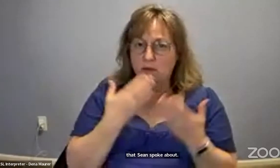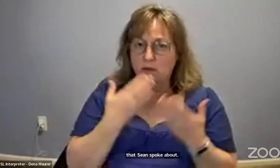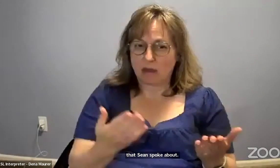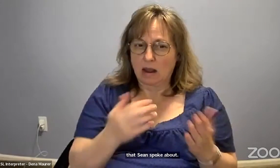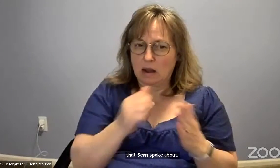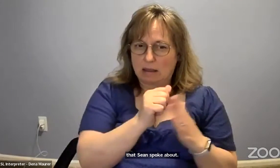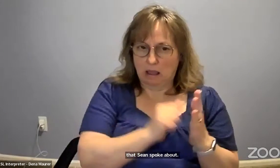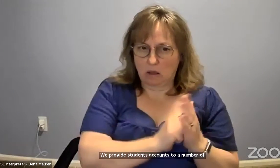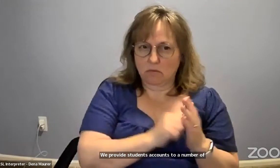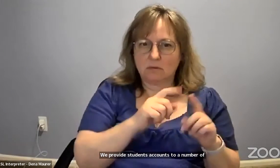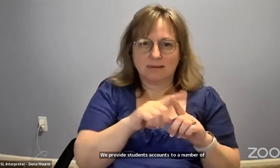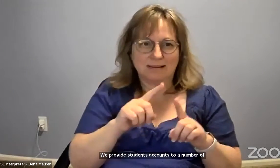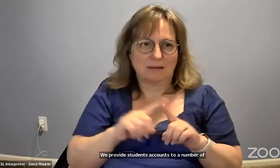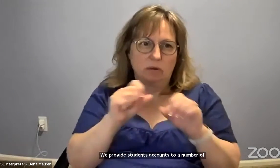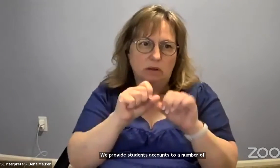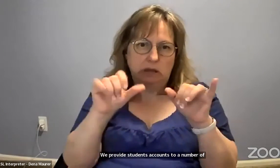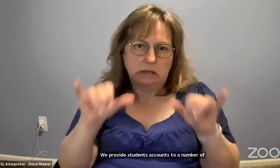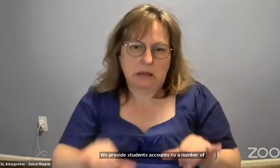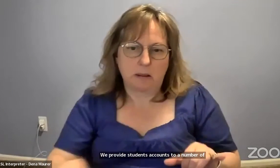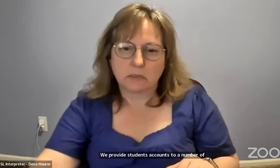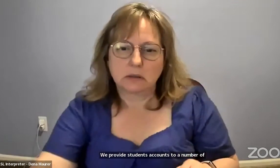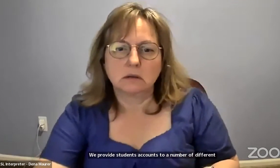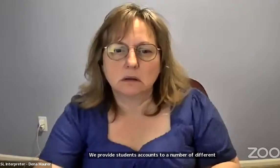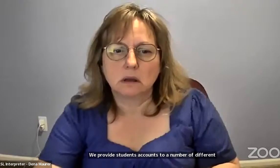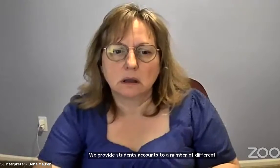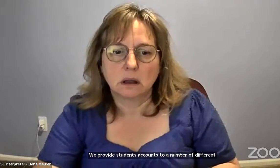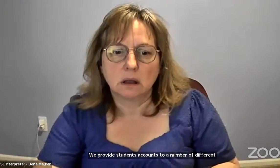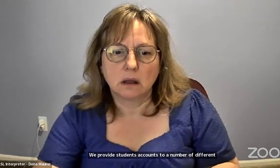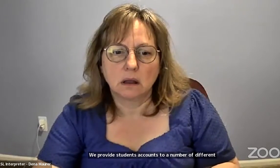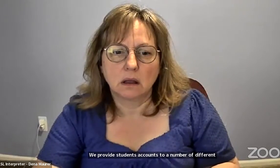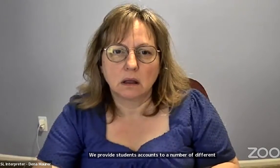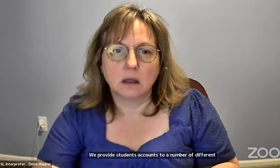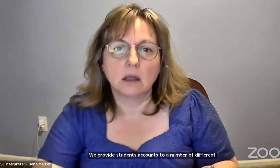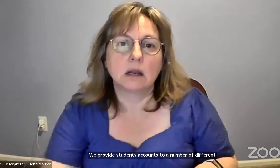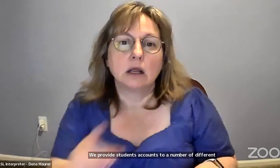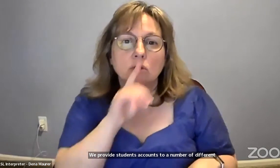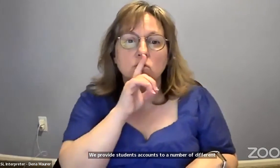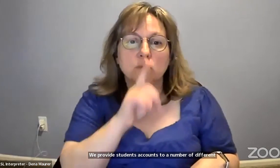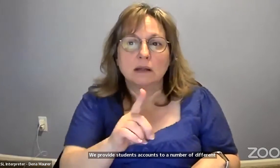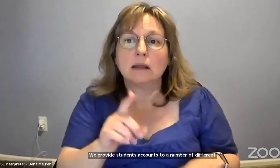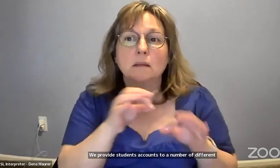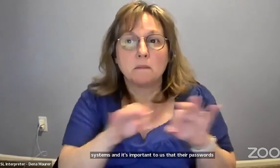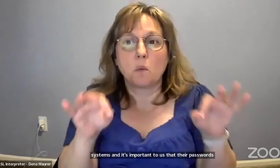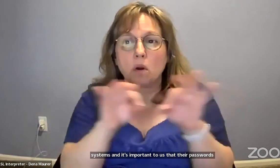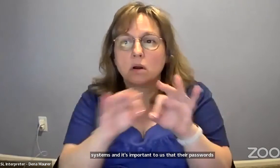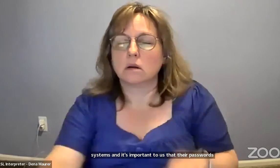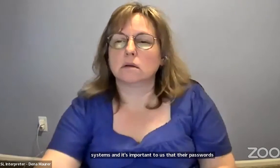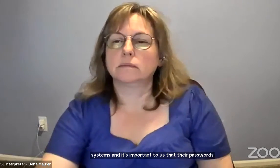number of different systems, and it's important to us that their passwords are secure.